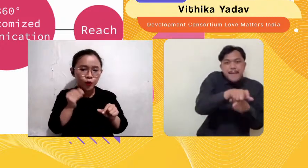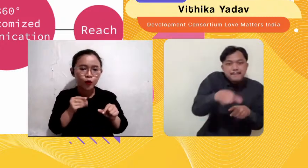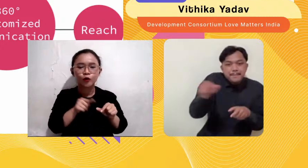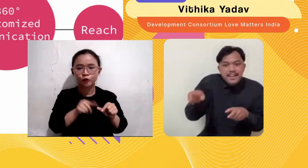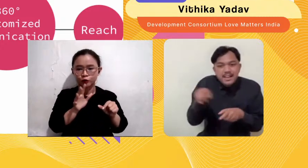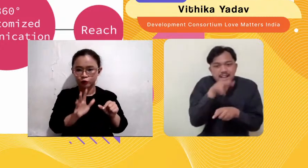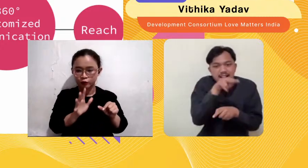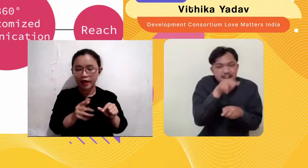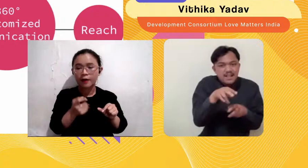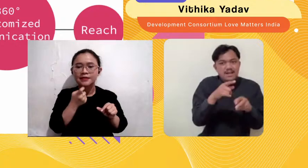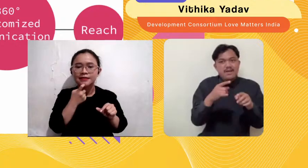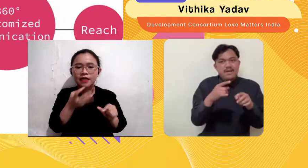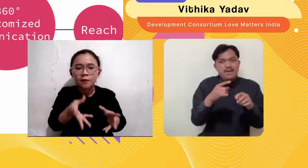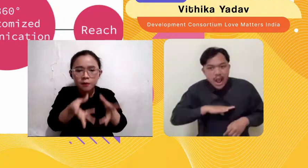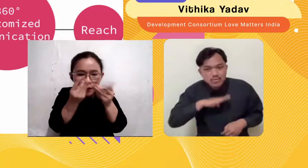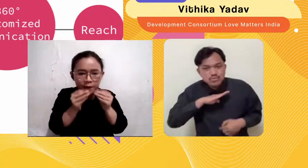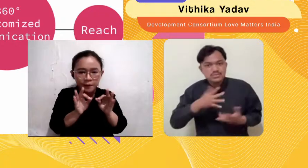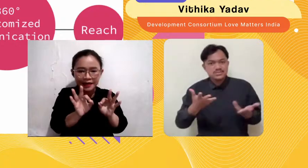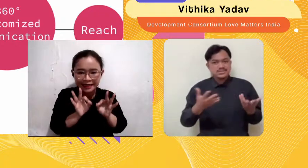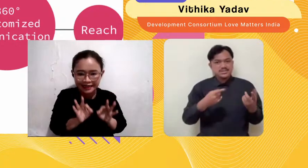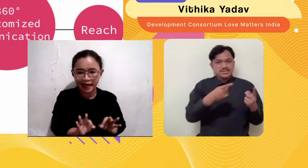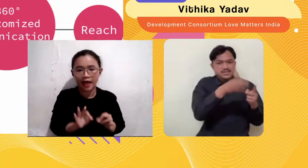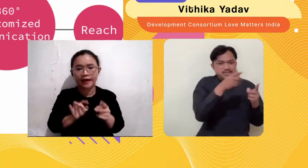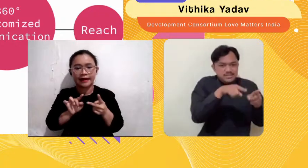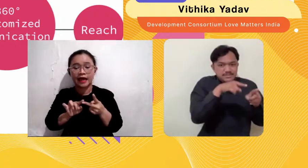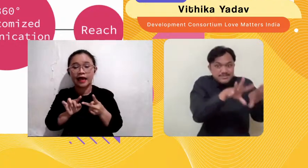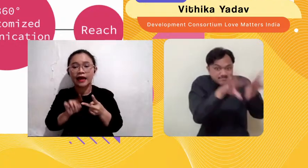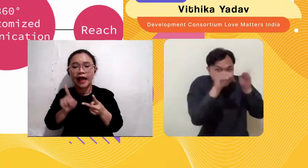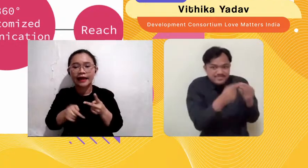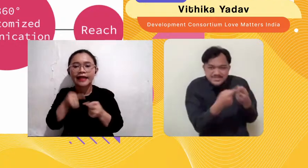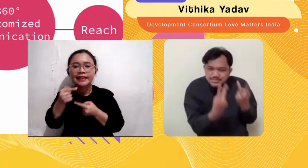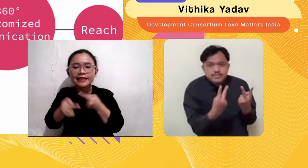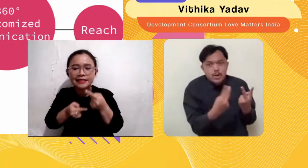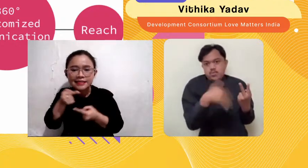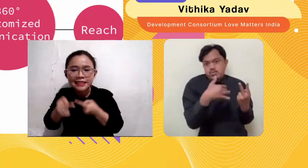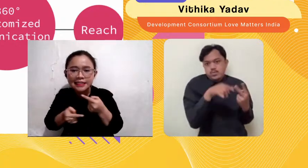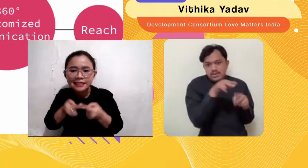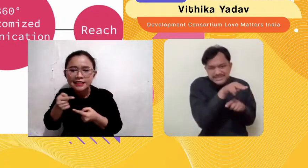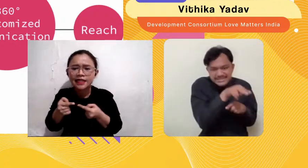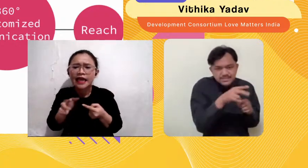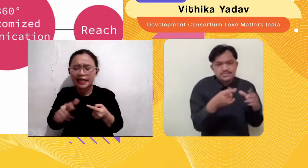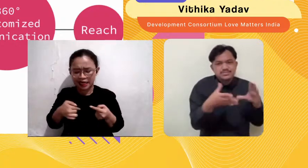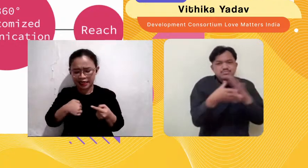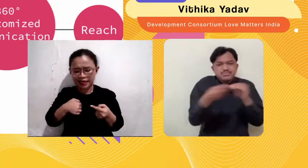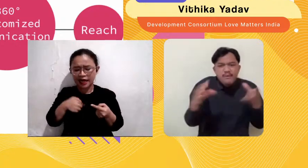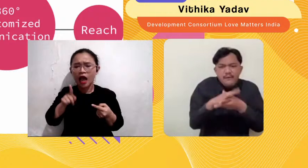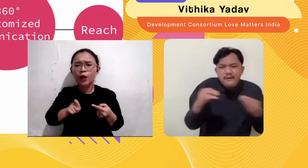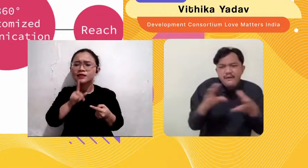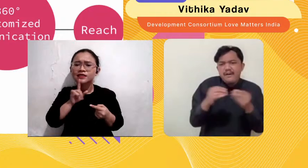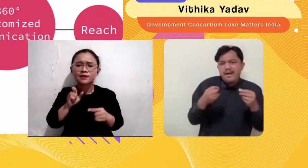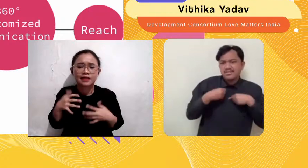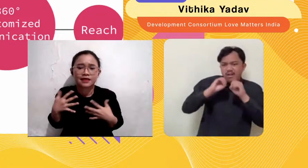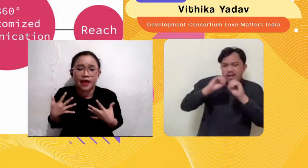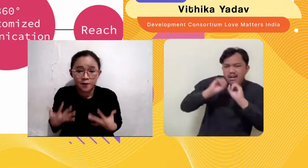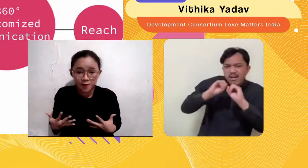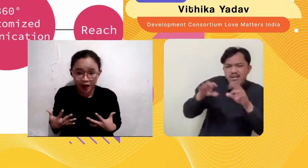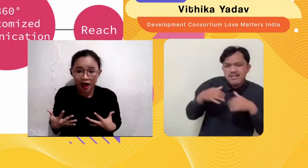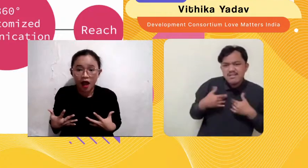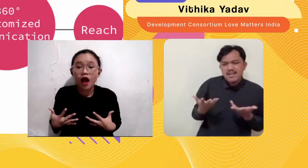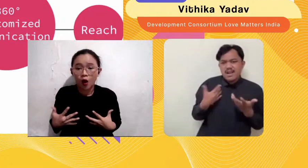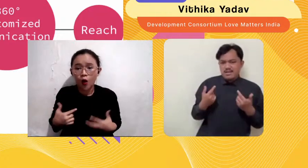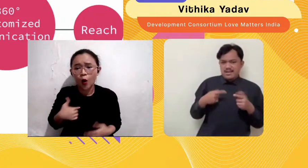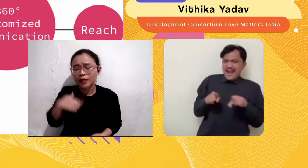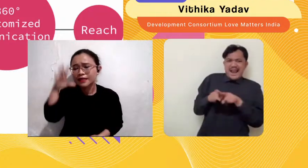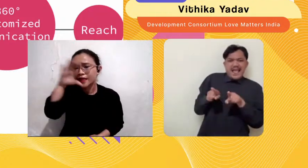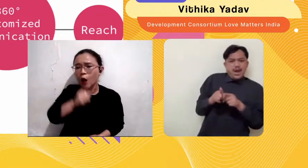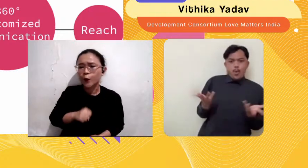I think storytelling is again really at the heart of what we do, with really in-depth understanding of youth issues. So